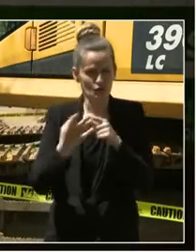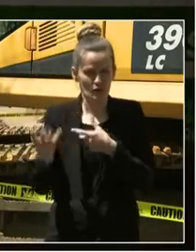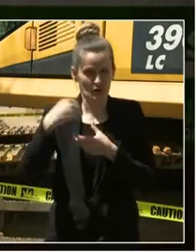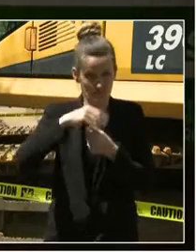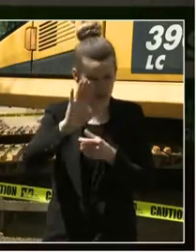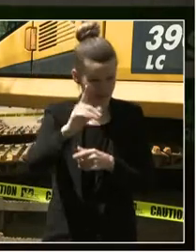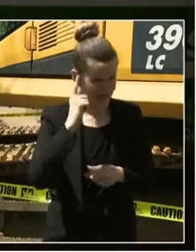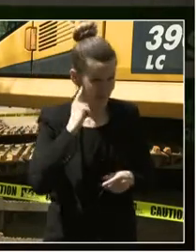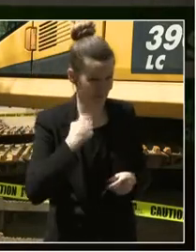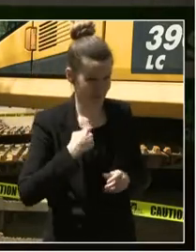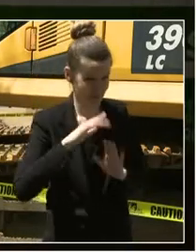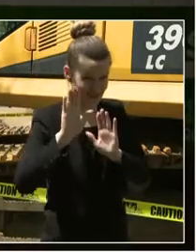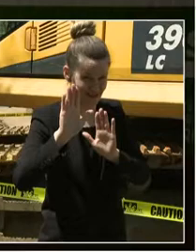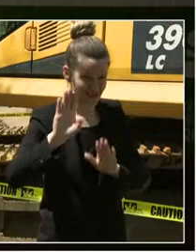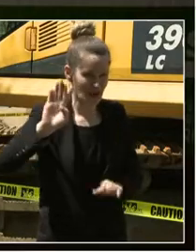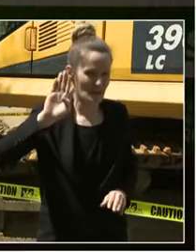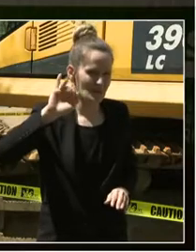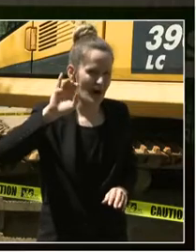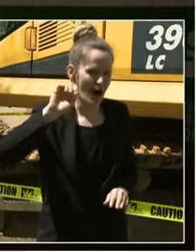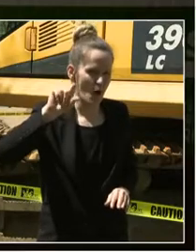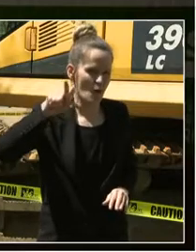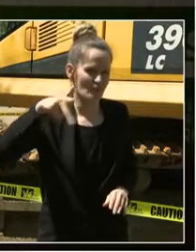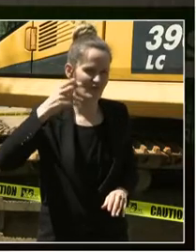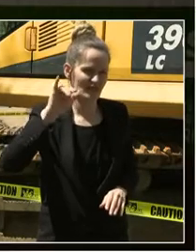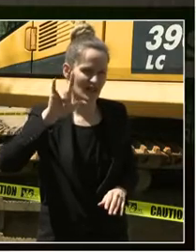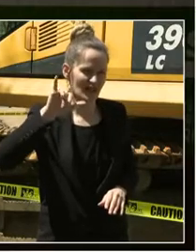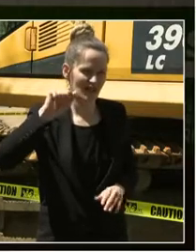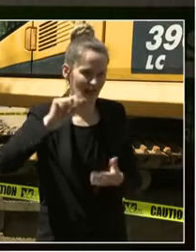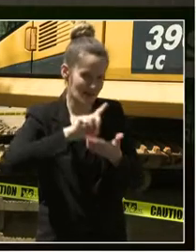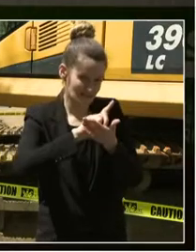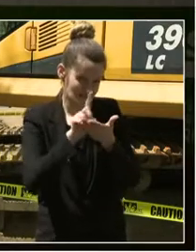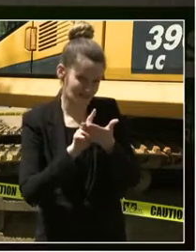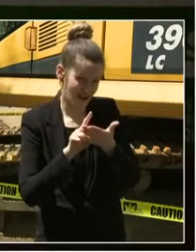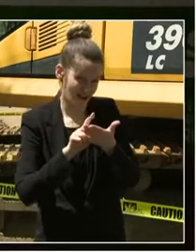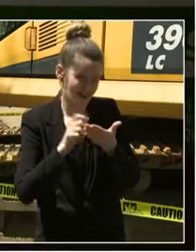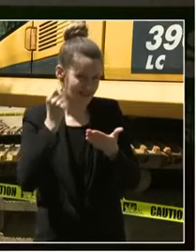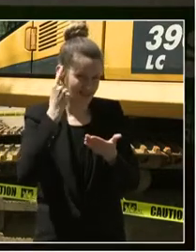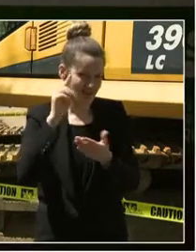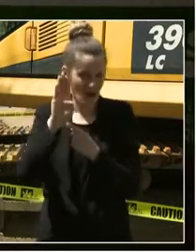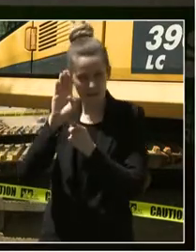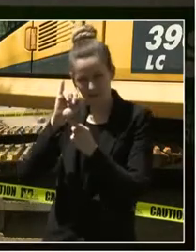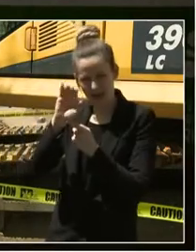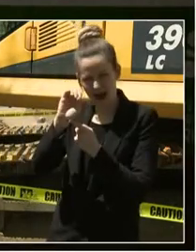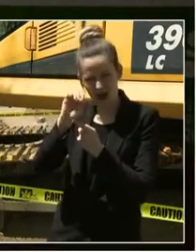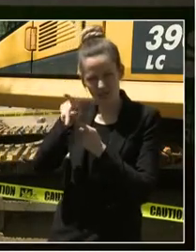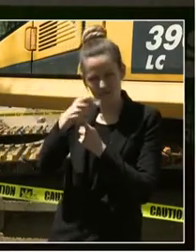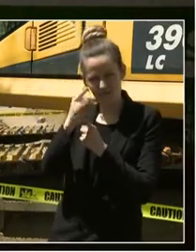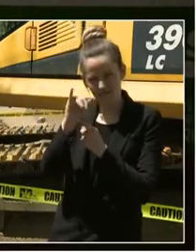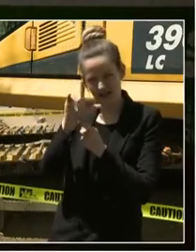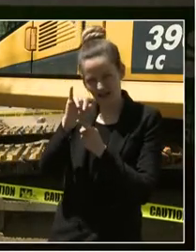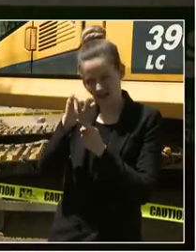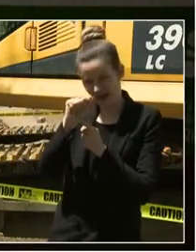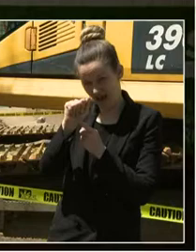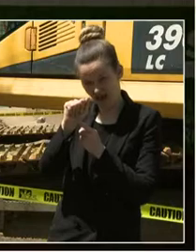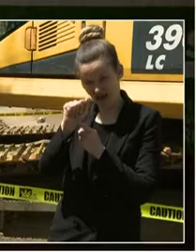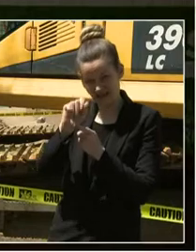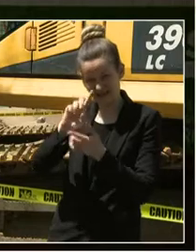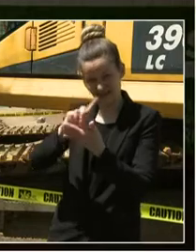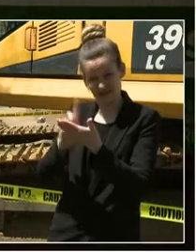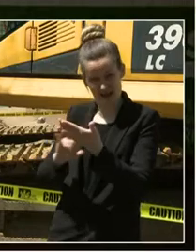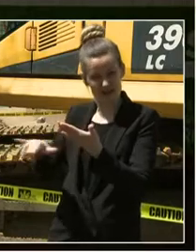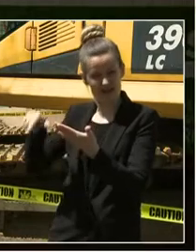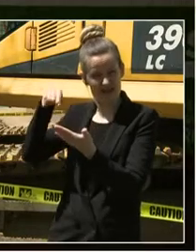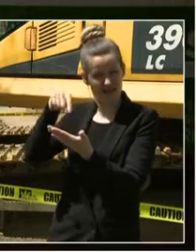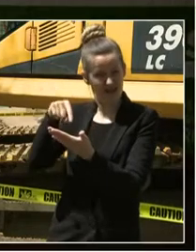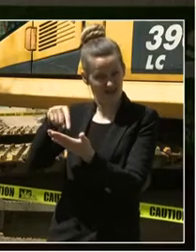biophilia design throughout this facility, a biophilia design. Research shows us that we